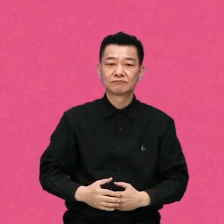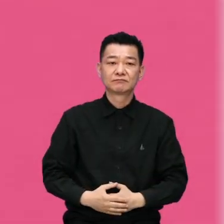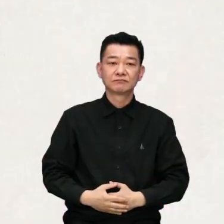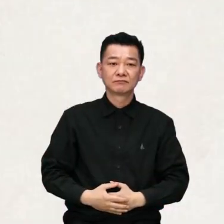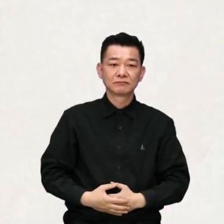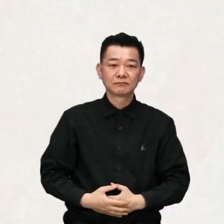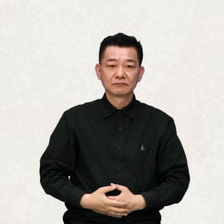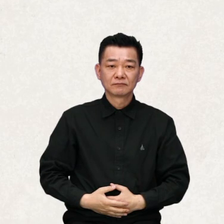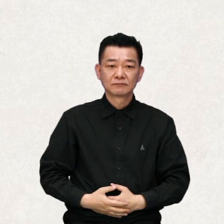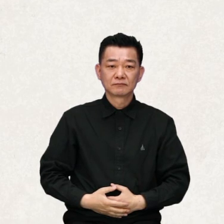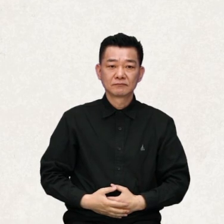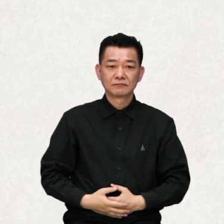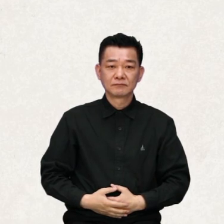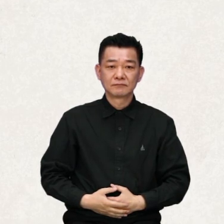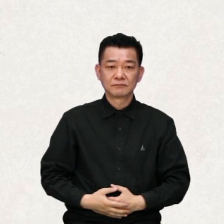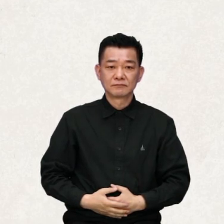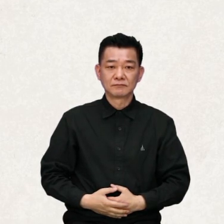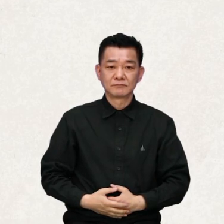CRPD.